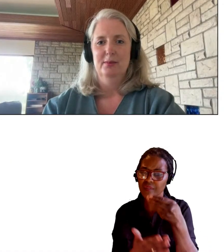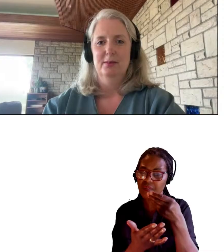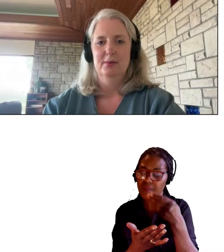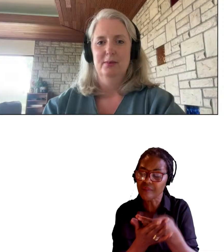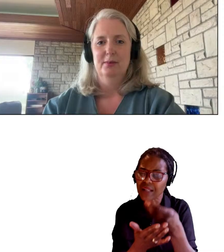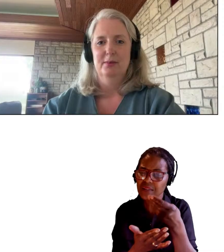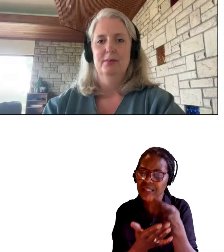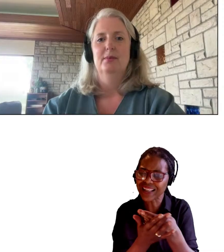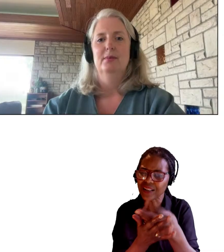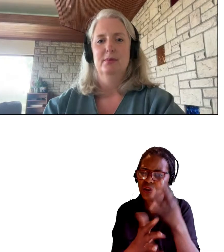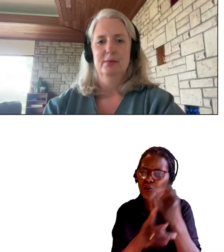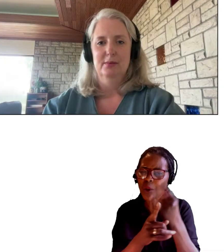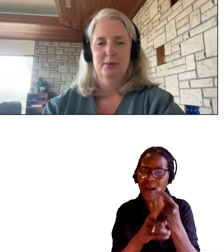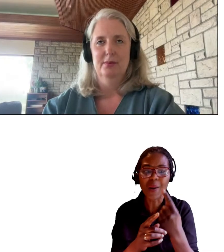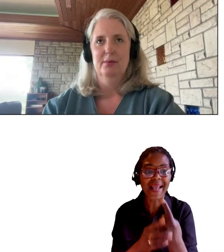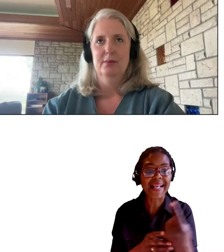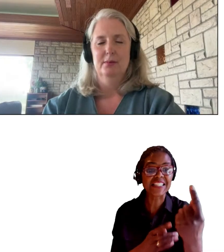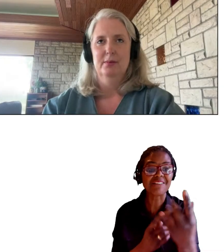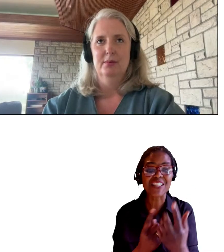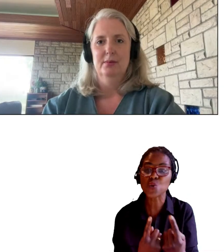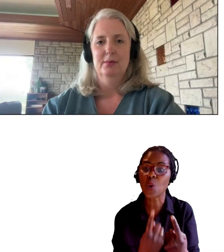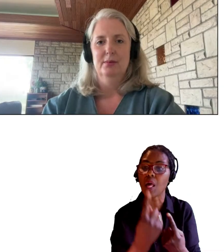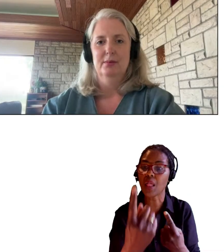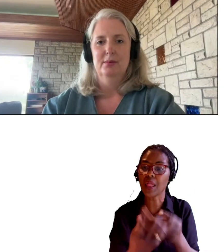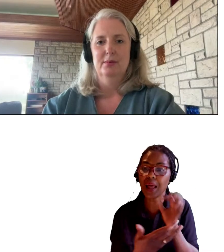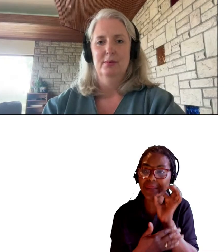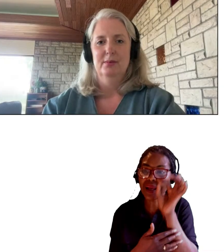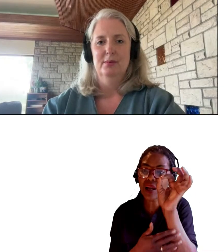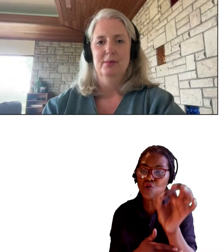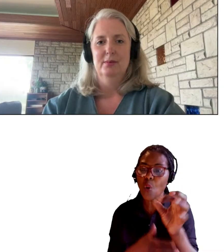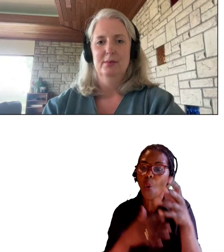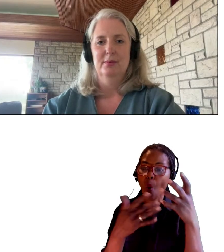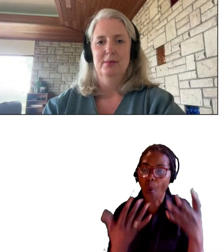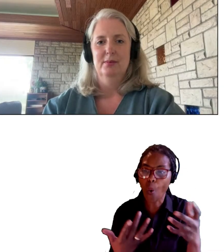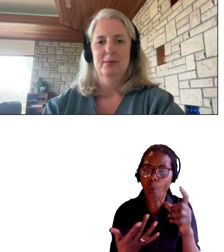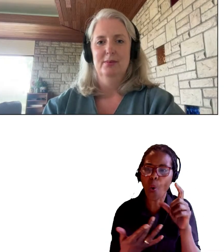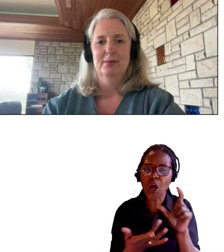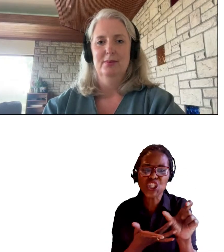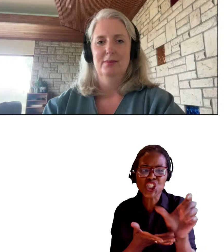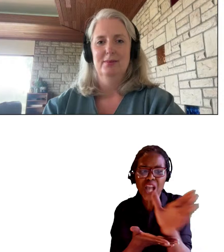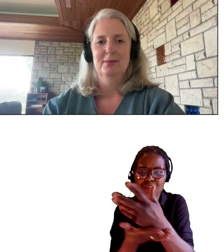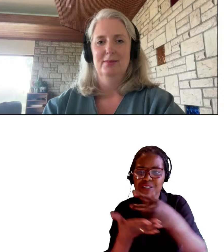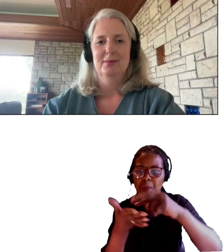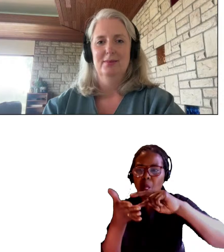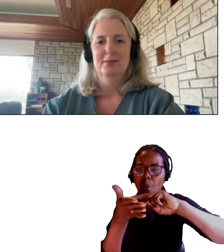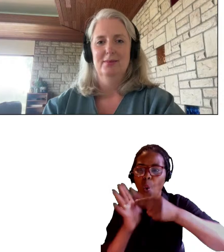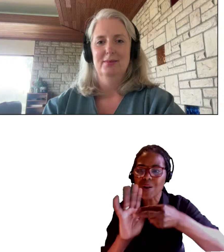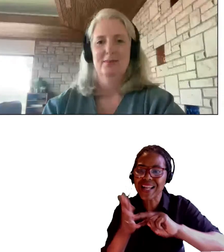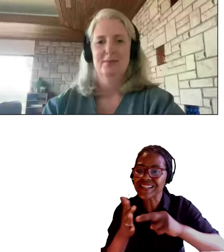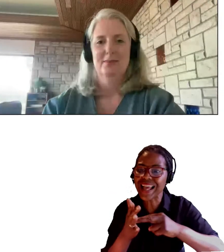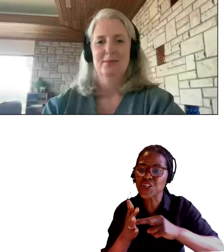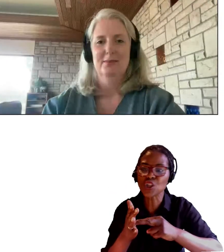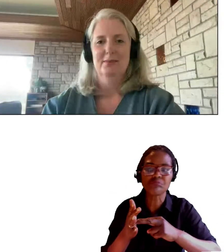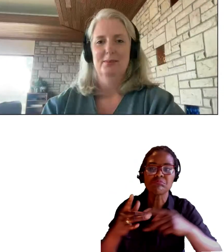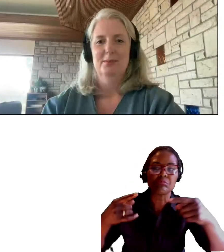there restrictions within charitable kicks and organisations?